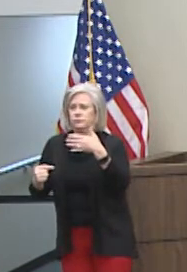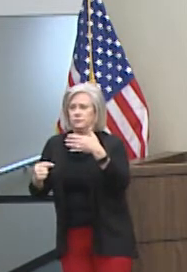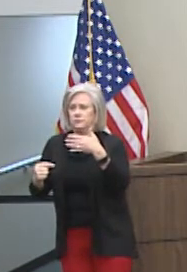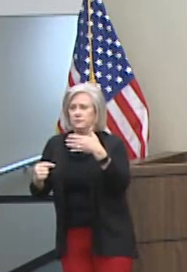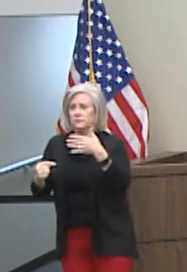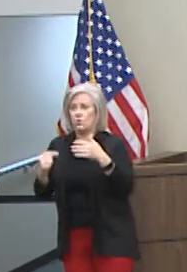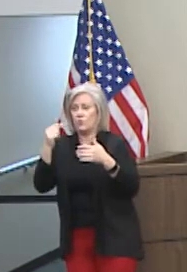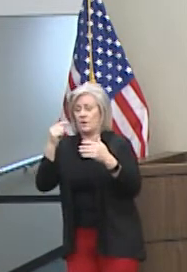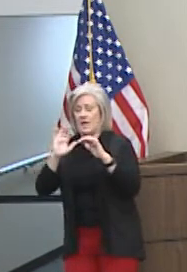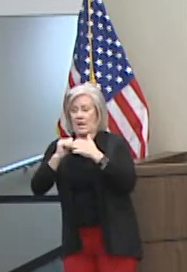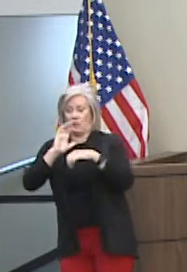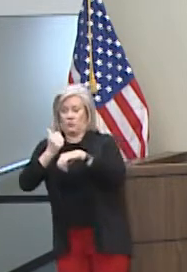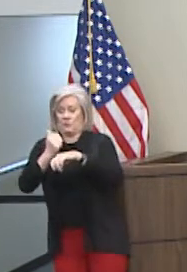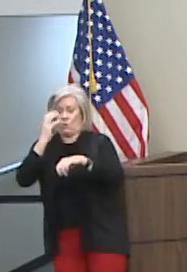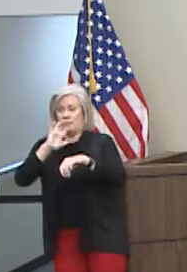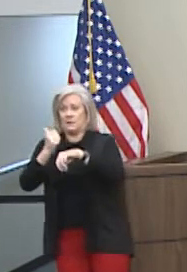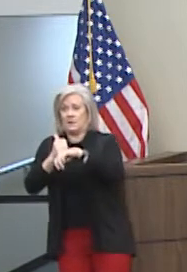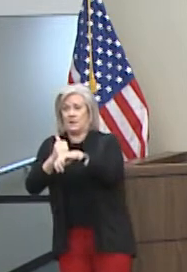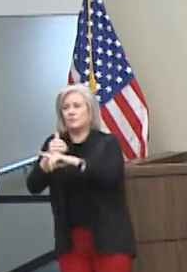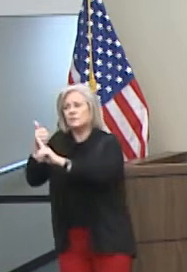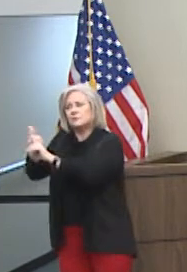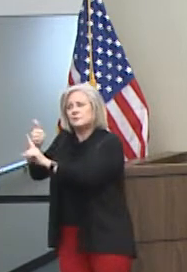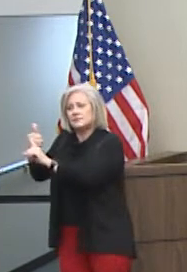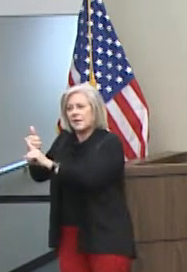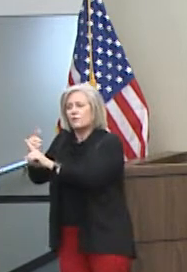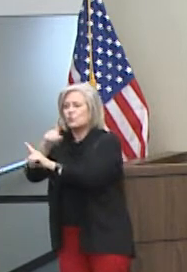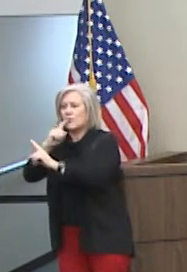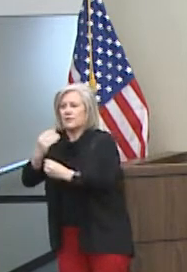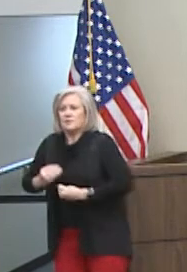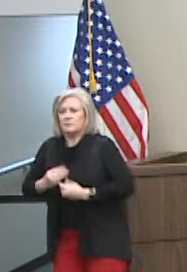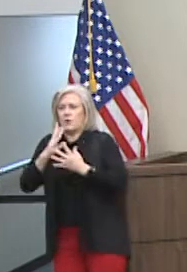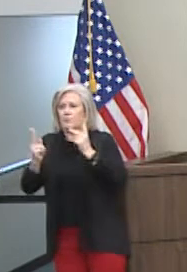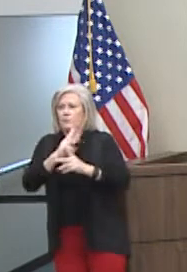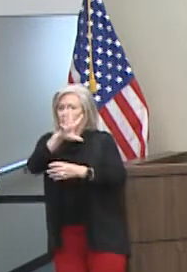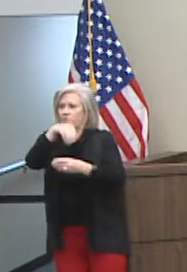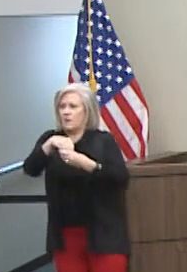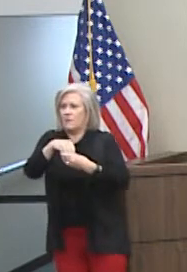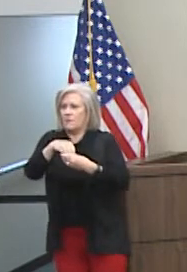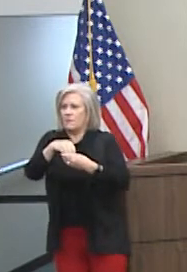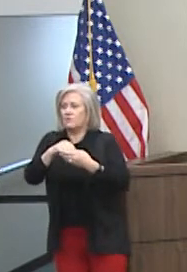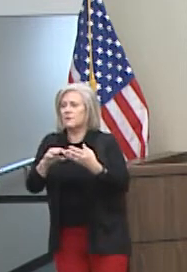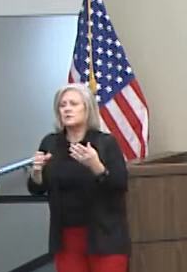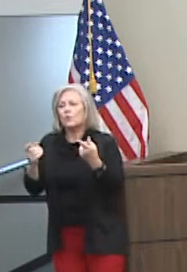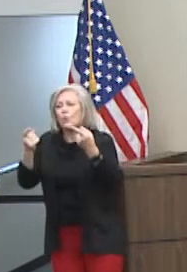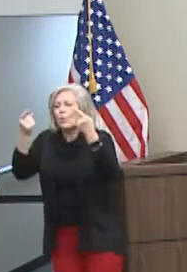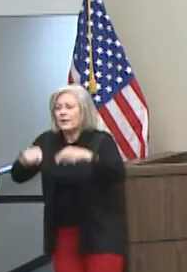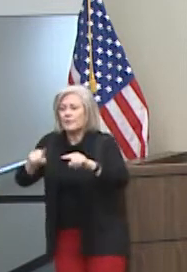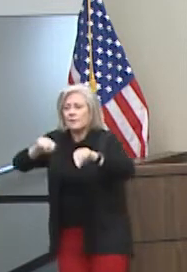inspiration. But I also want you to know that what's happening in our community is bigger than any one man.